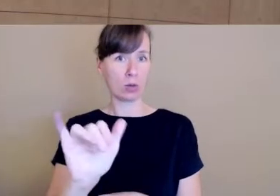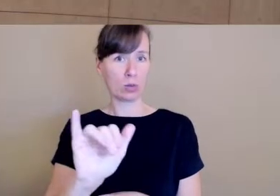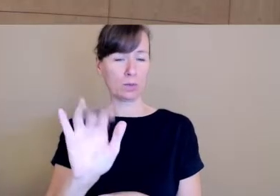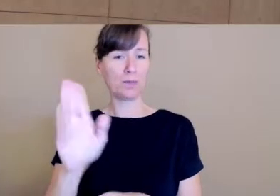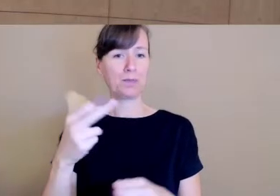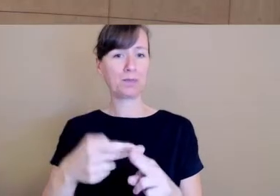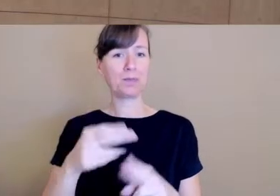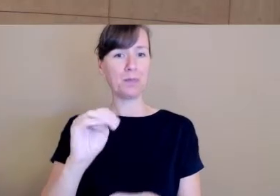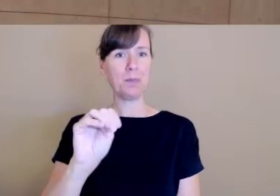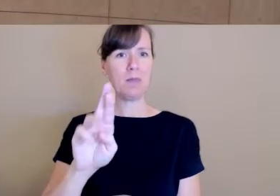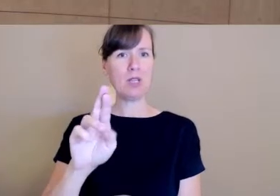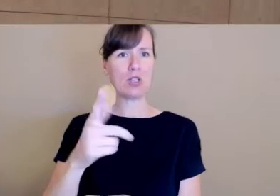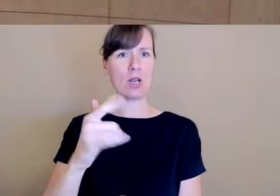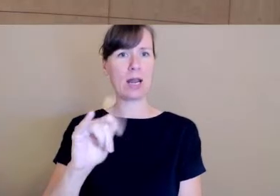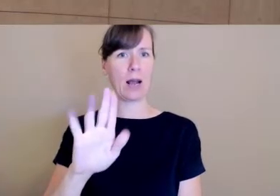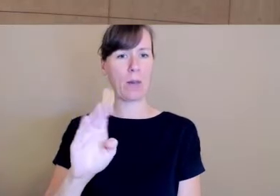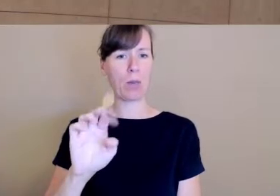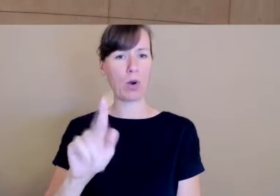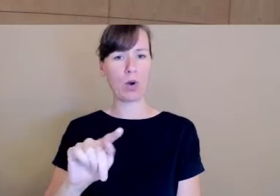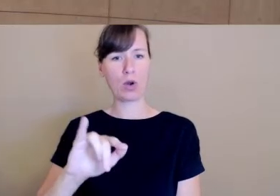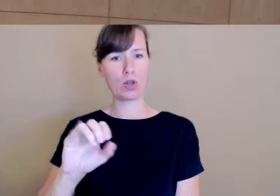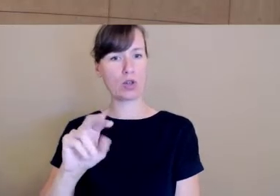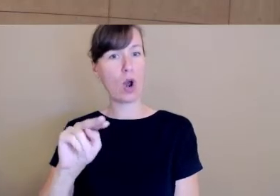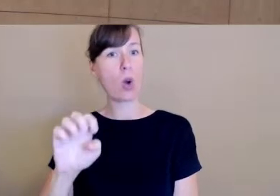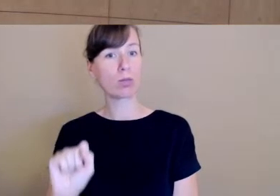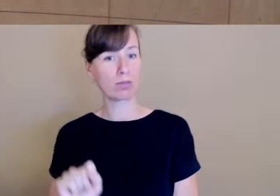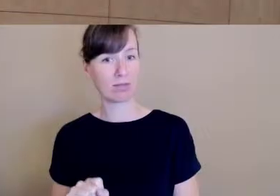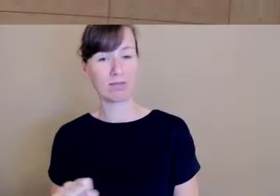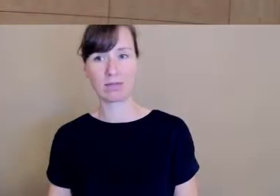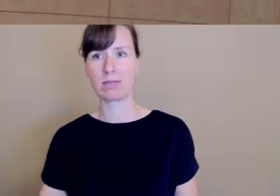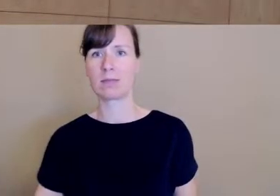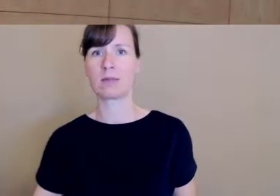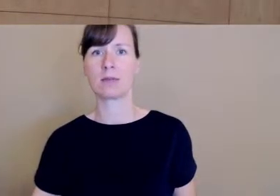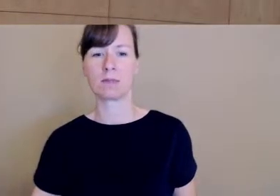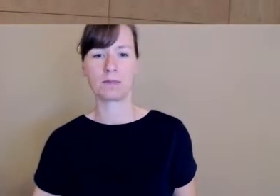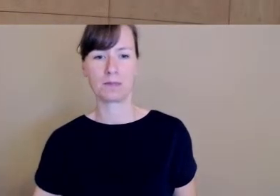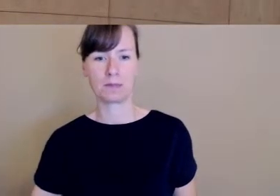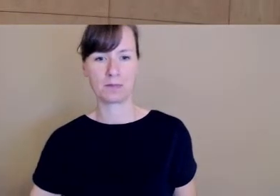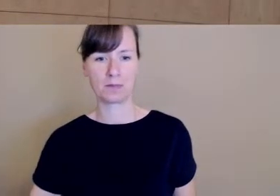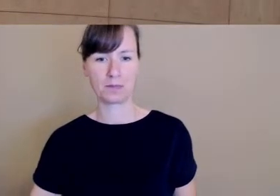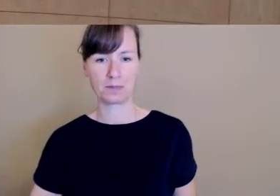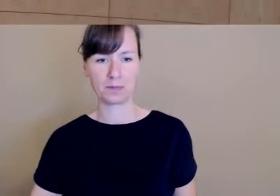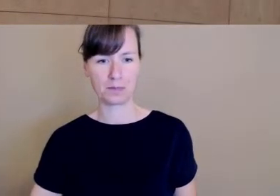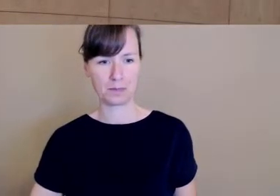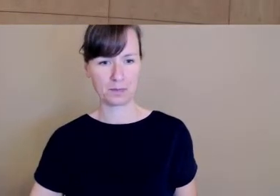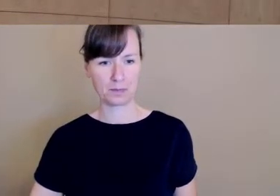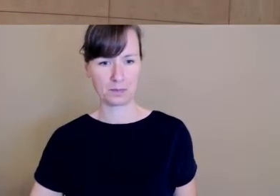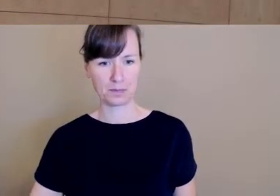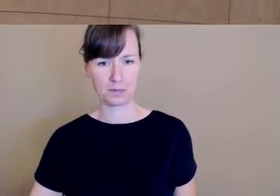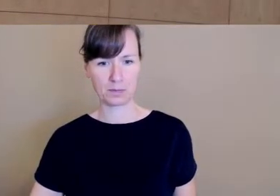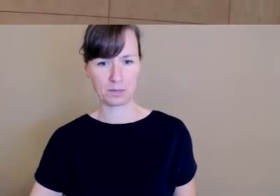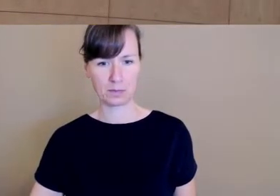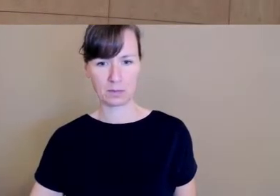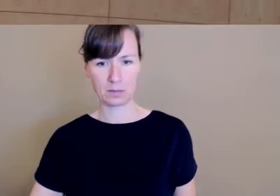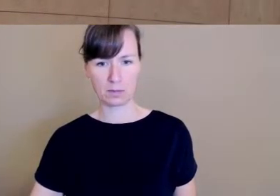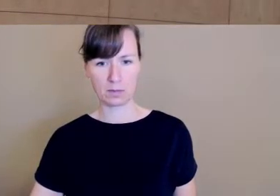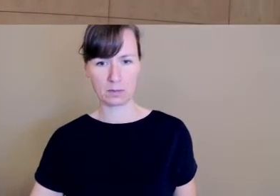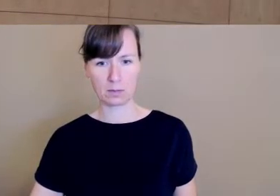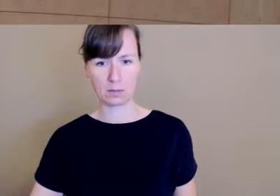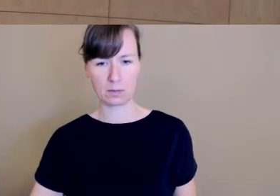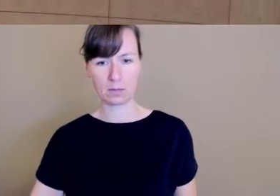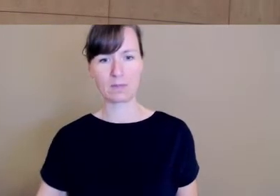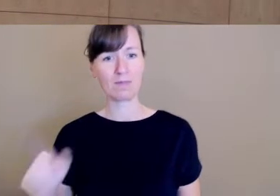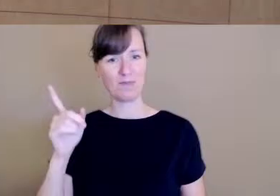Jones. And he came to my recollection 2 years ago, actually, where he passed away 2